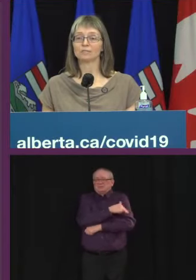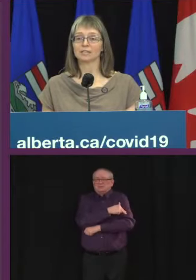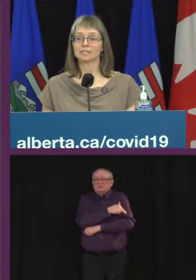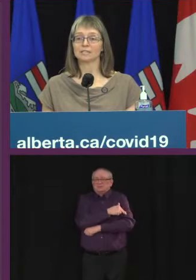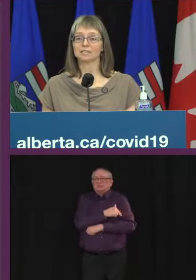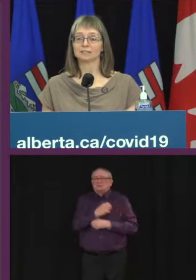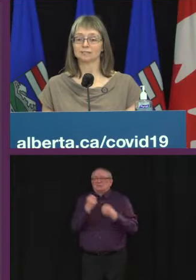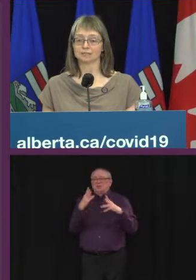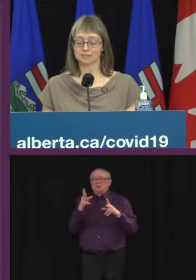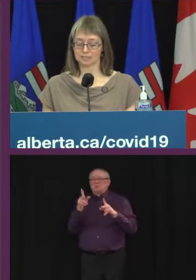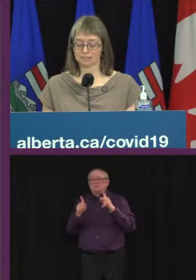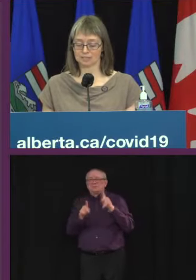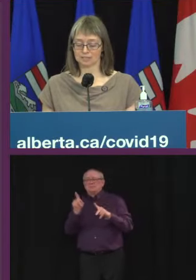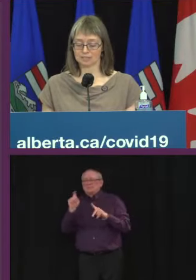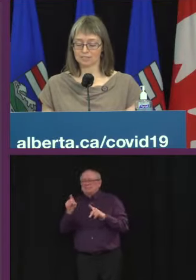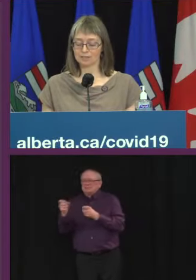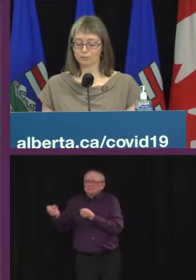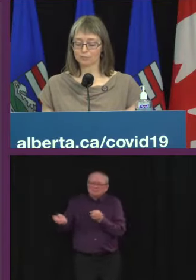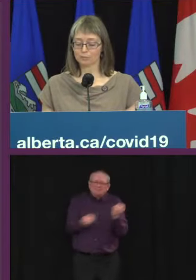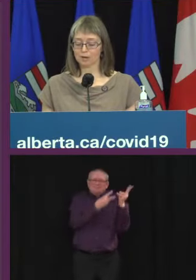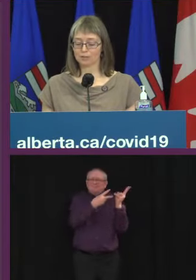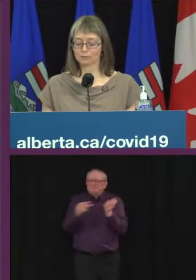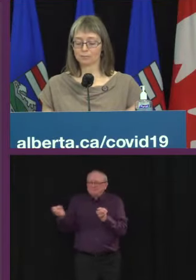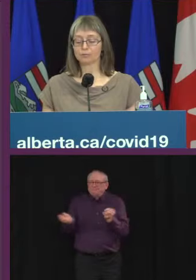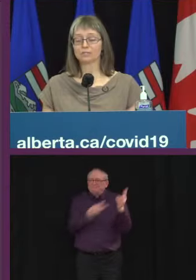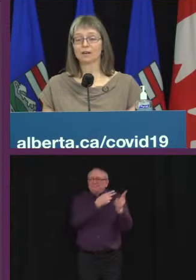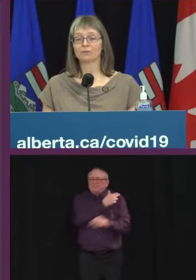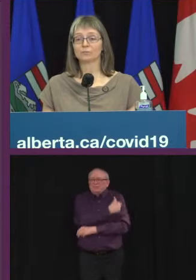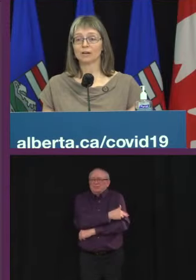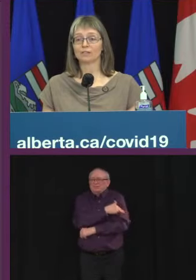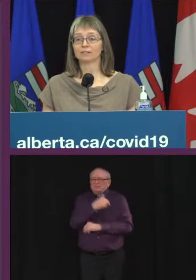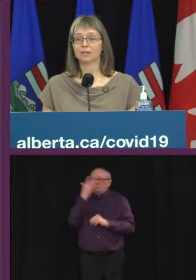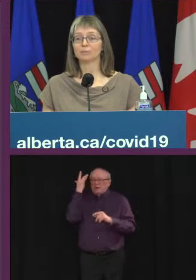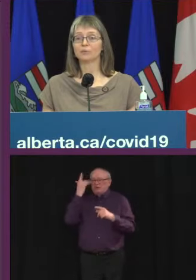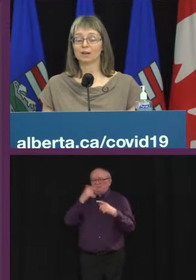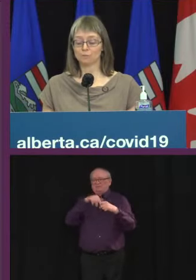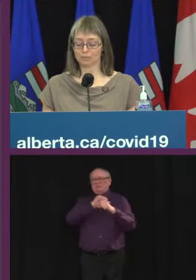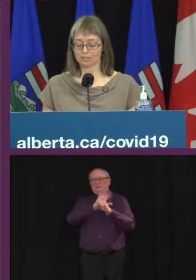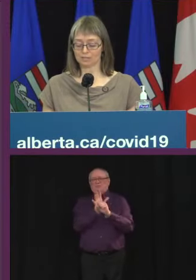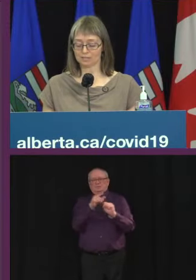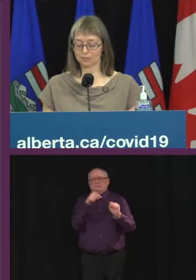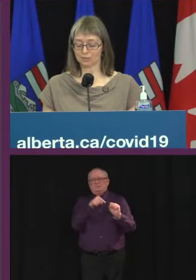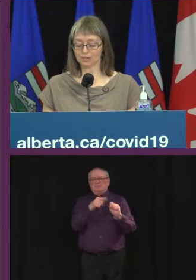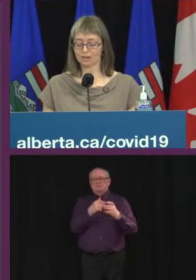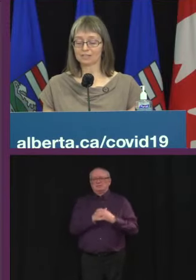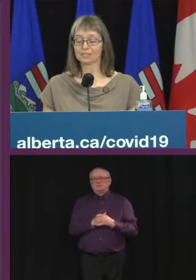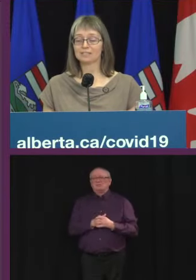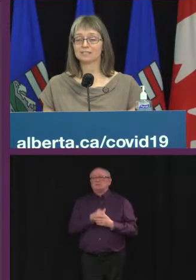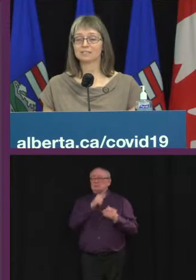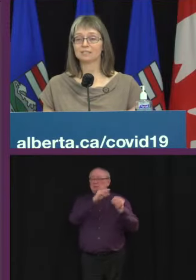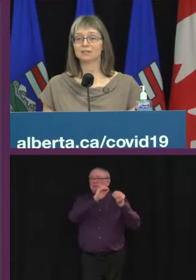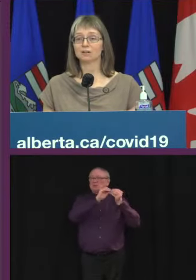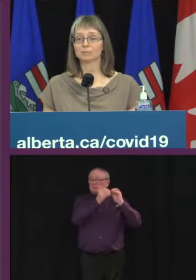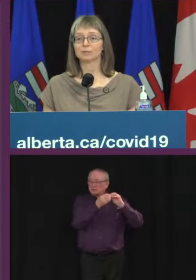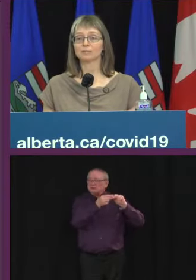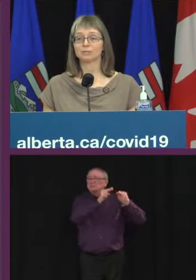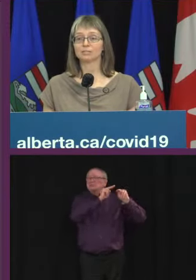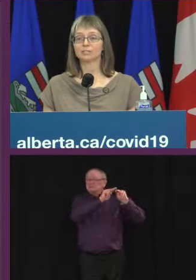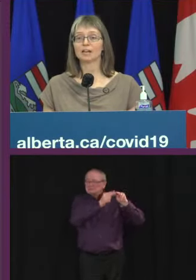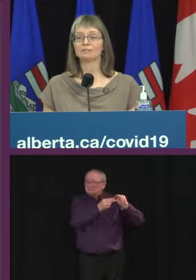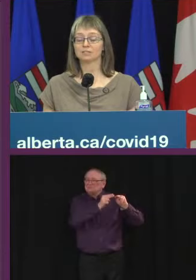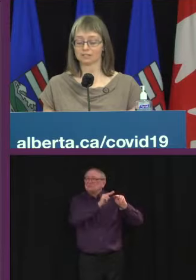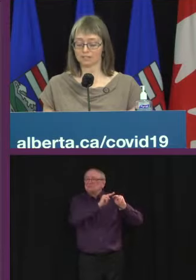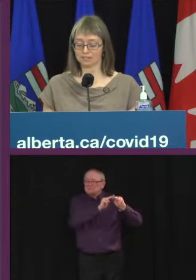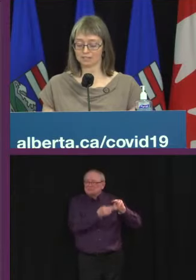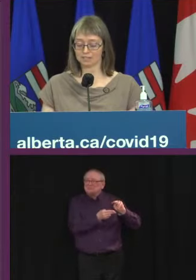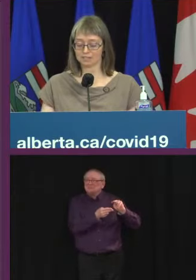for COVID-19. Together, we have brought those numbers down as well, and both outbreaks in acute care and cases needing hospital